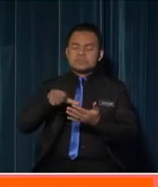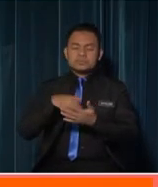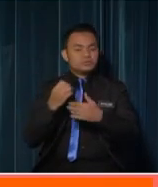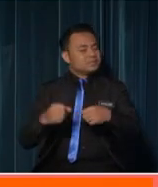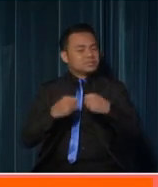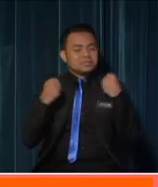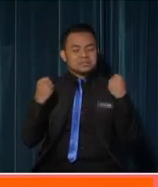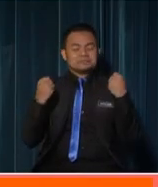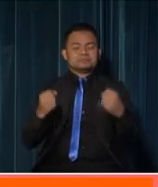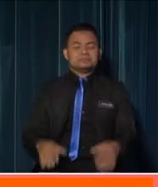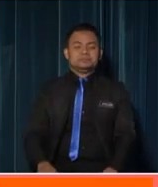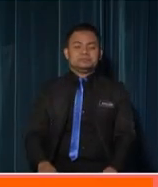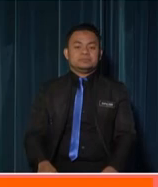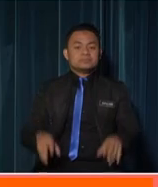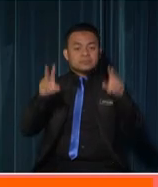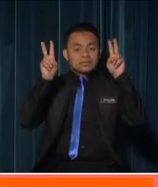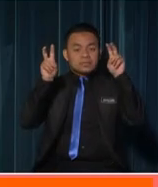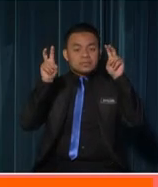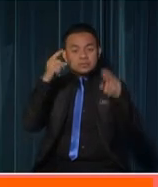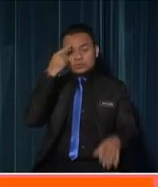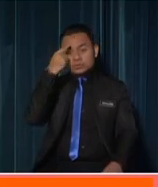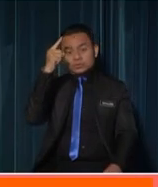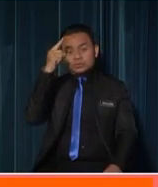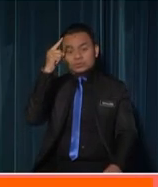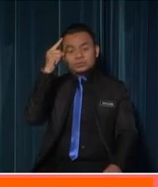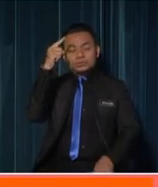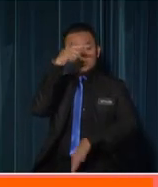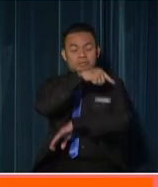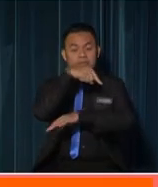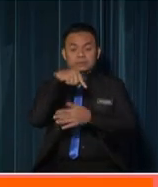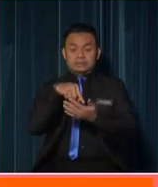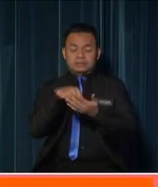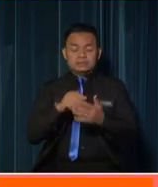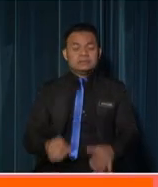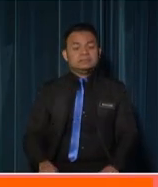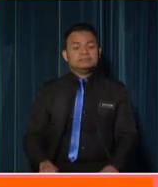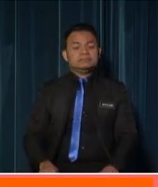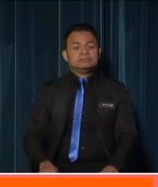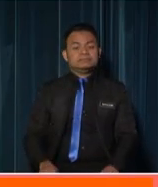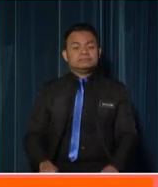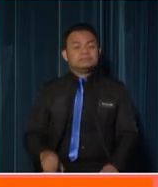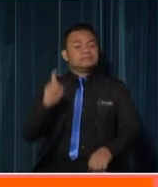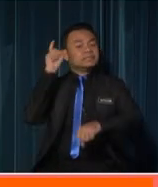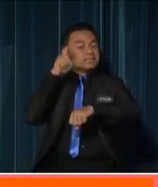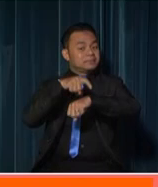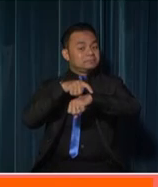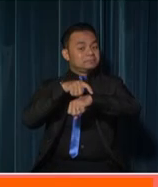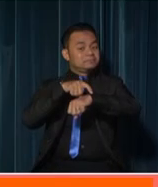well. The topic for our lesson today is